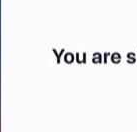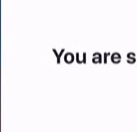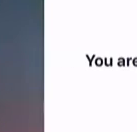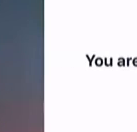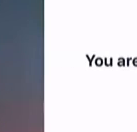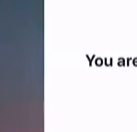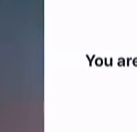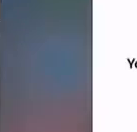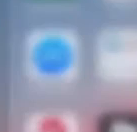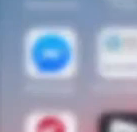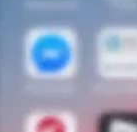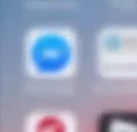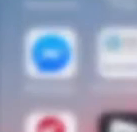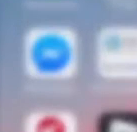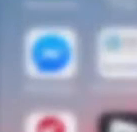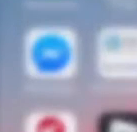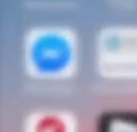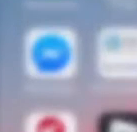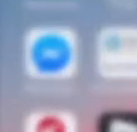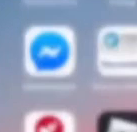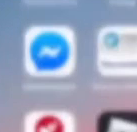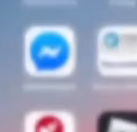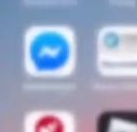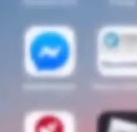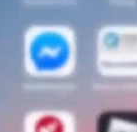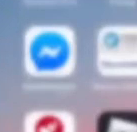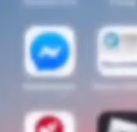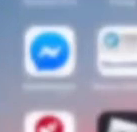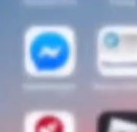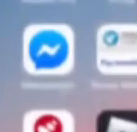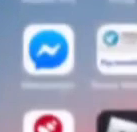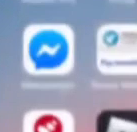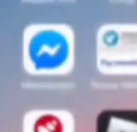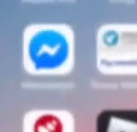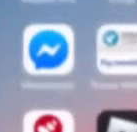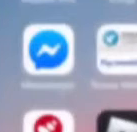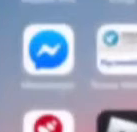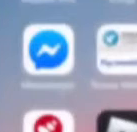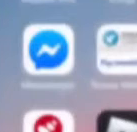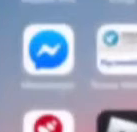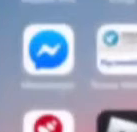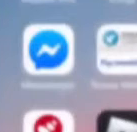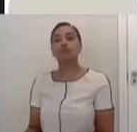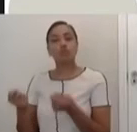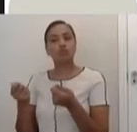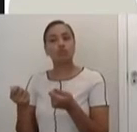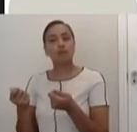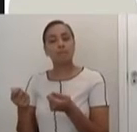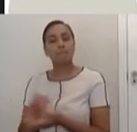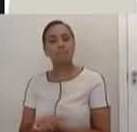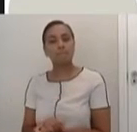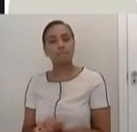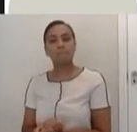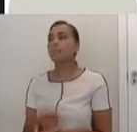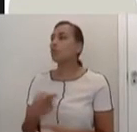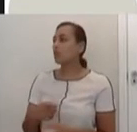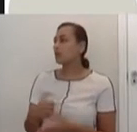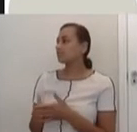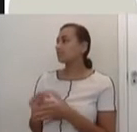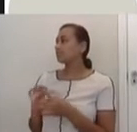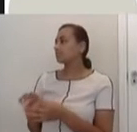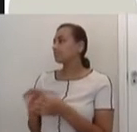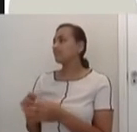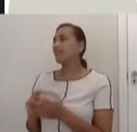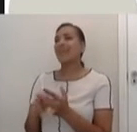So I think that is a really good point, and of course, you know, we're in regular communication